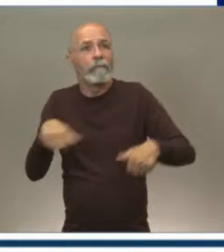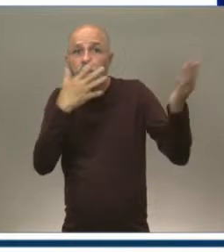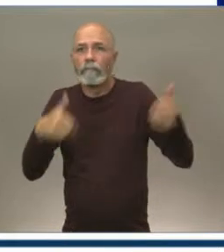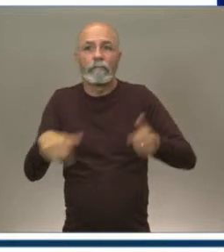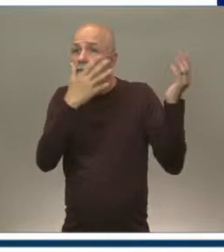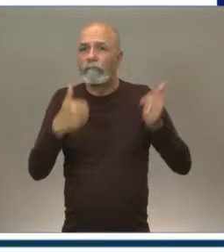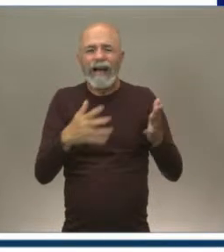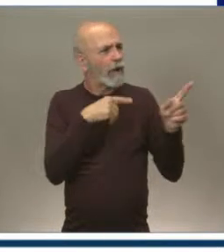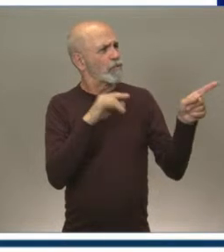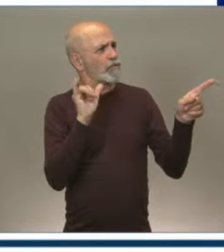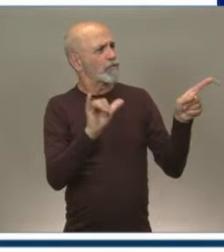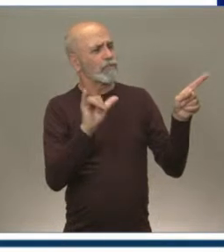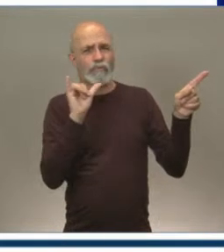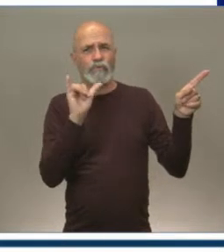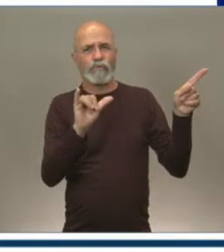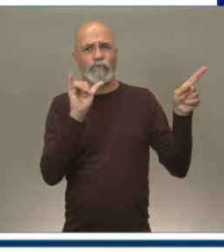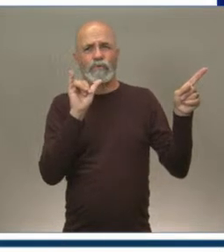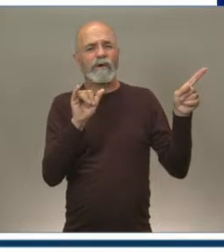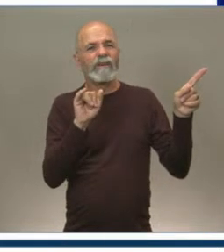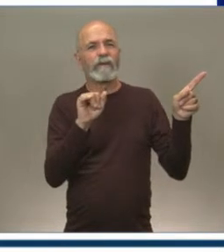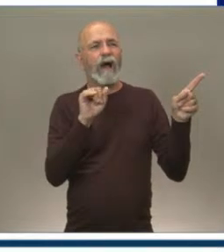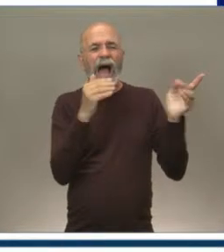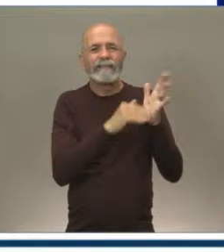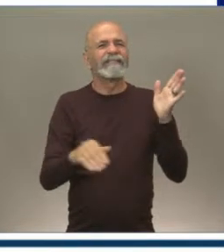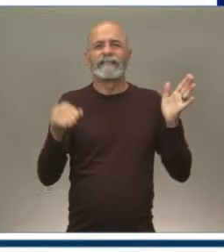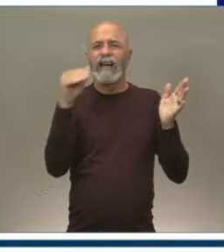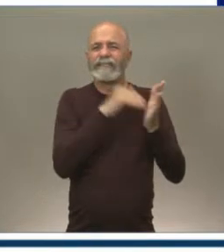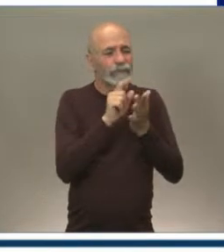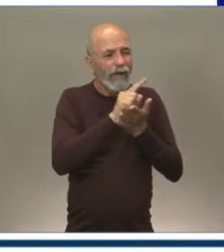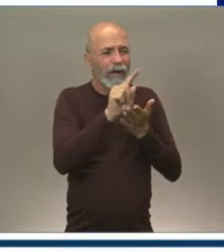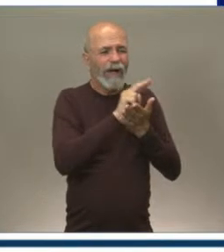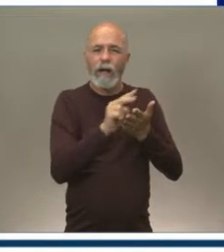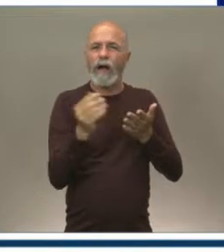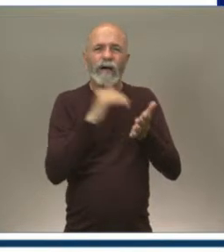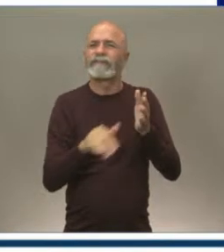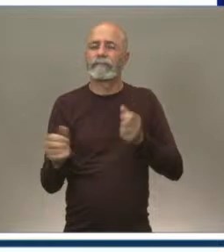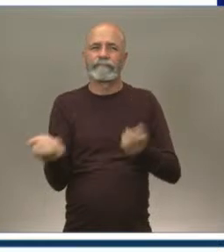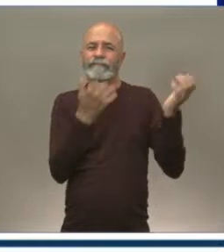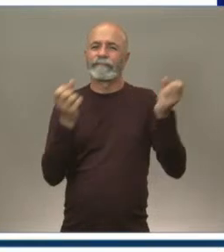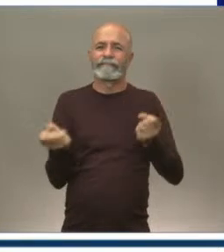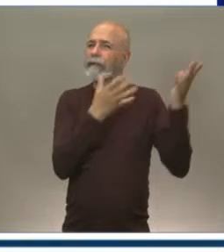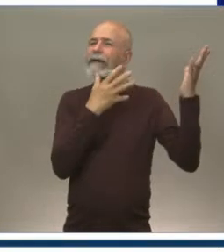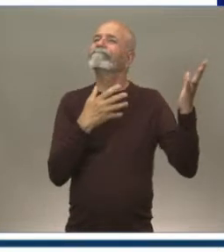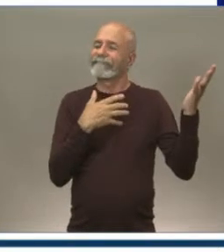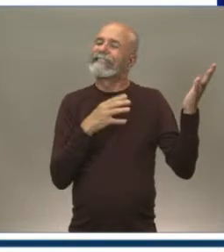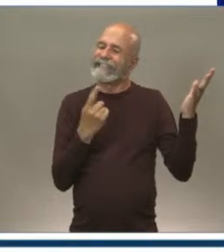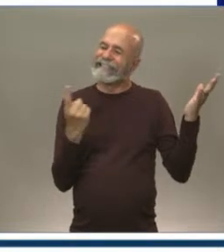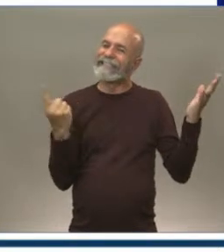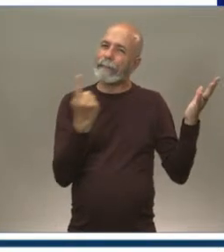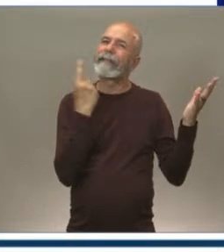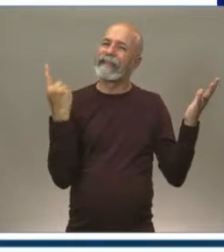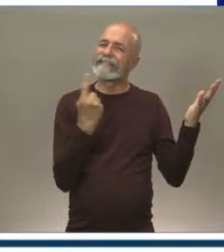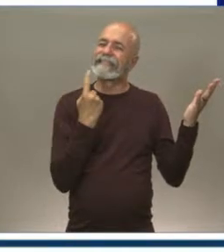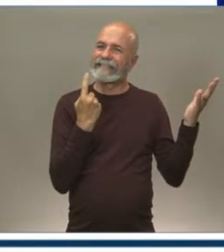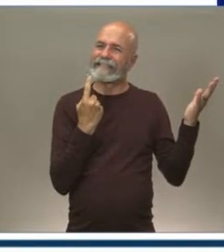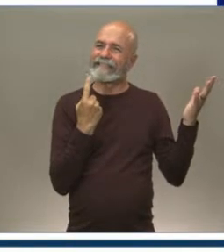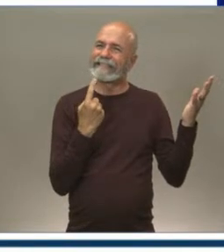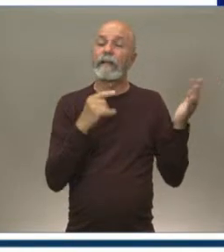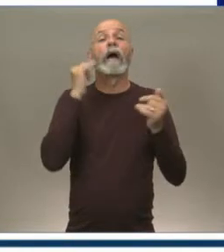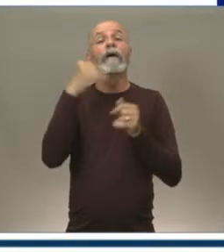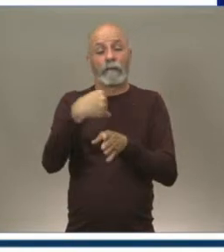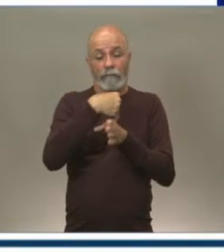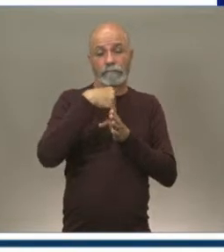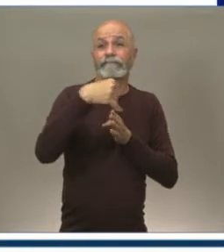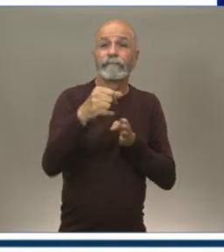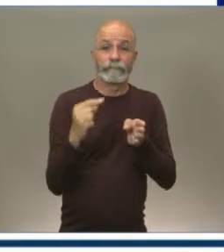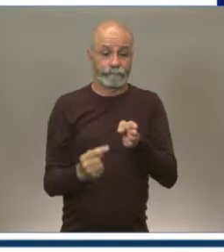a week to 2 weeks after that period of time. So that's reinforces that message. Just a little bit on the border, myself and I know